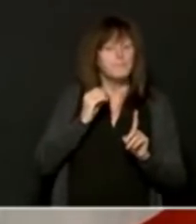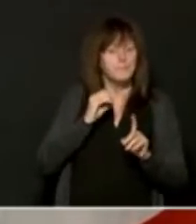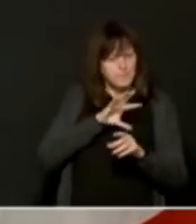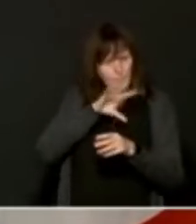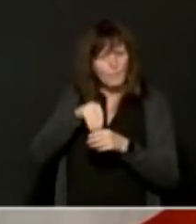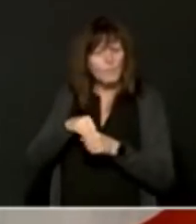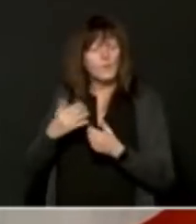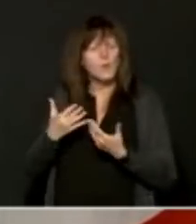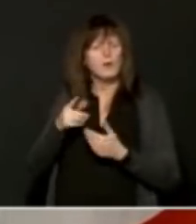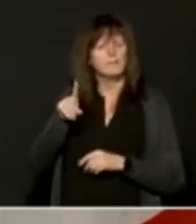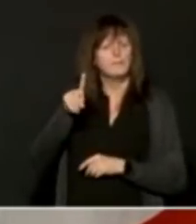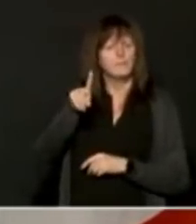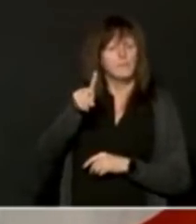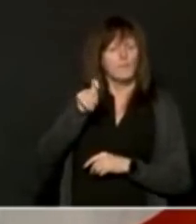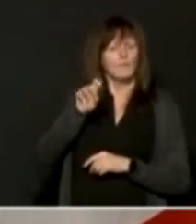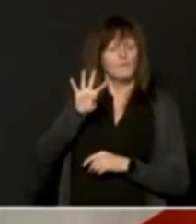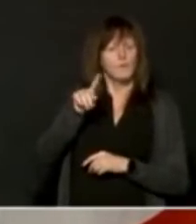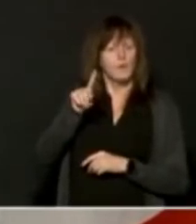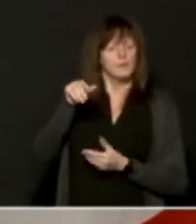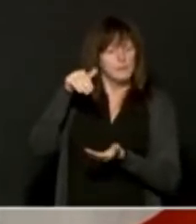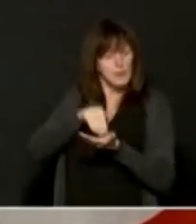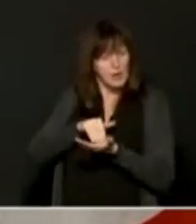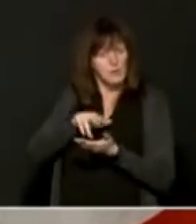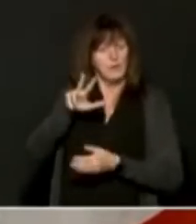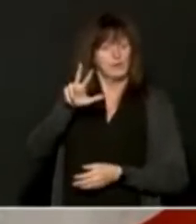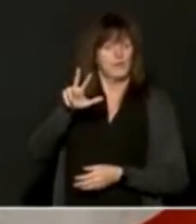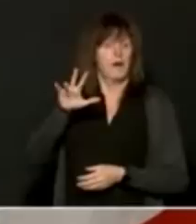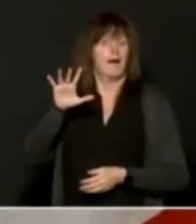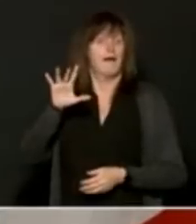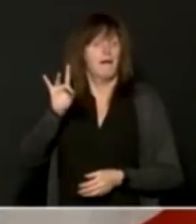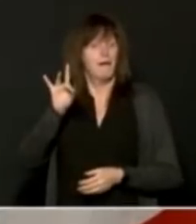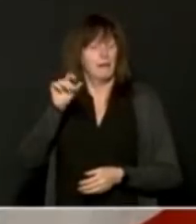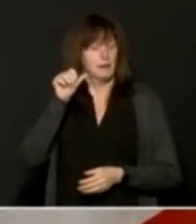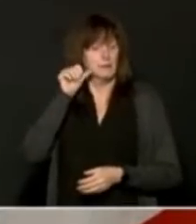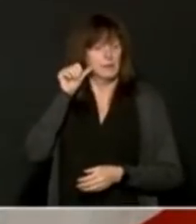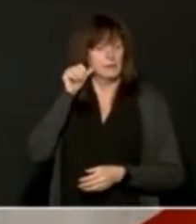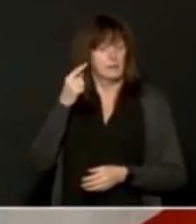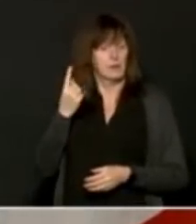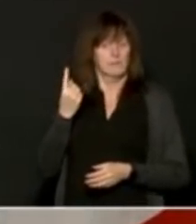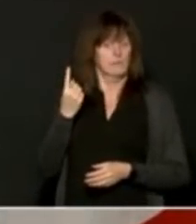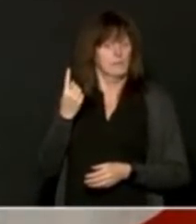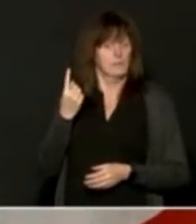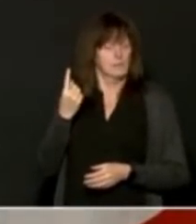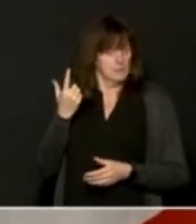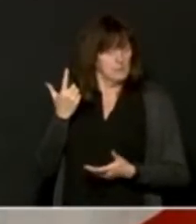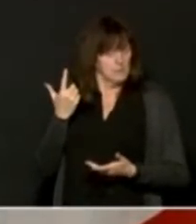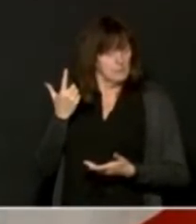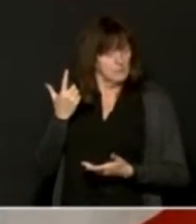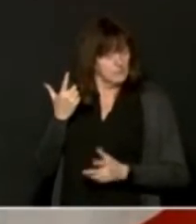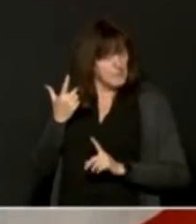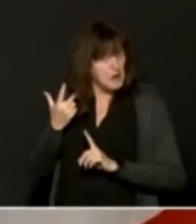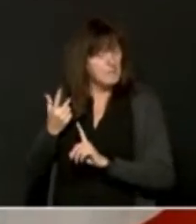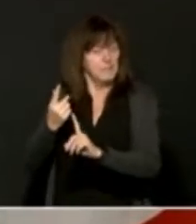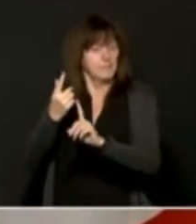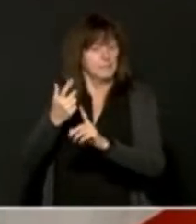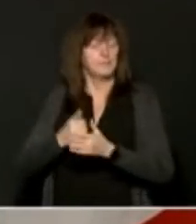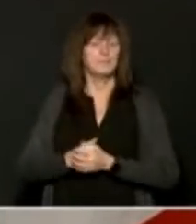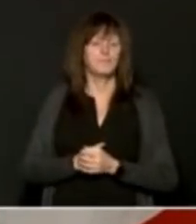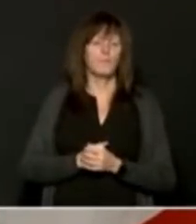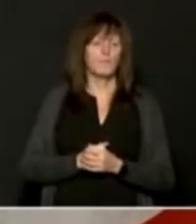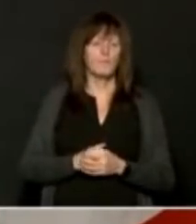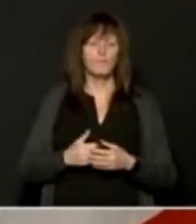141,038 yesterday alone. And beginning today, the province has expanded